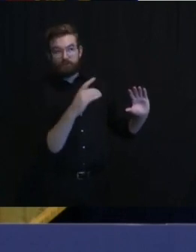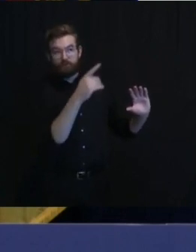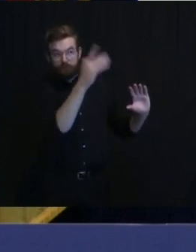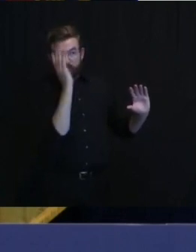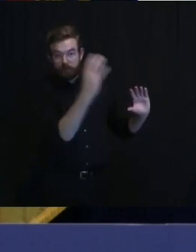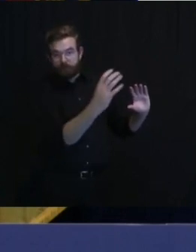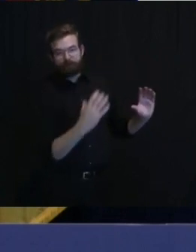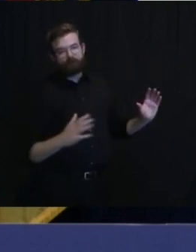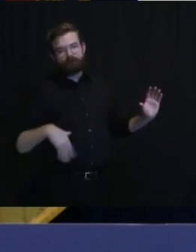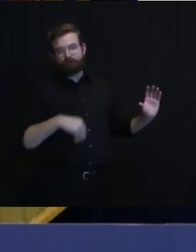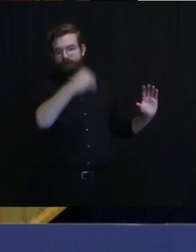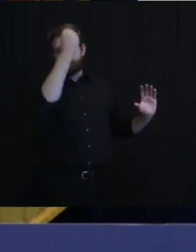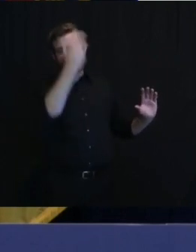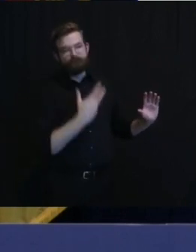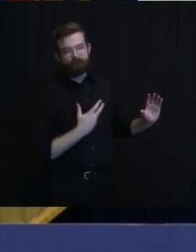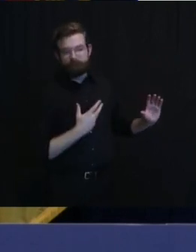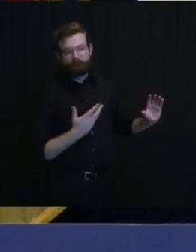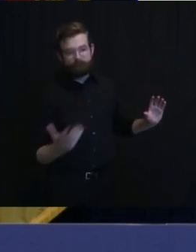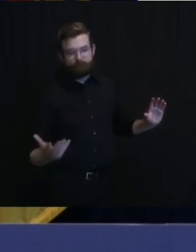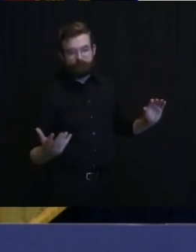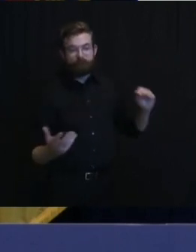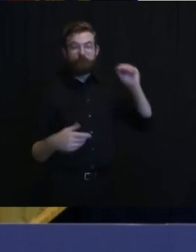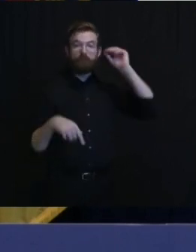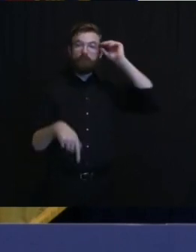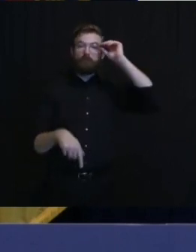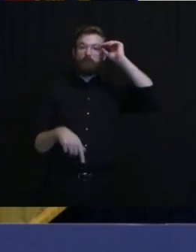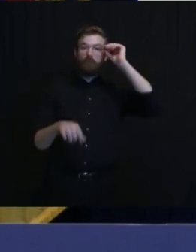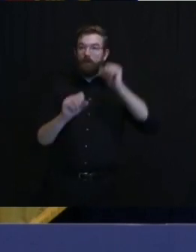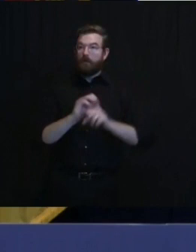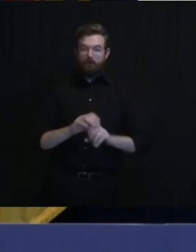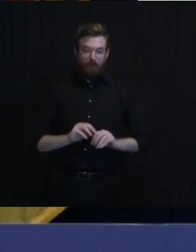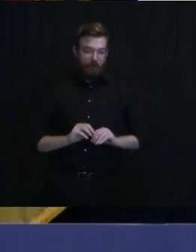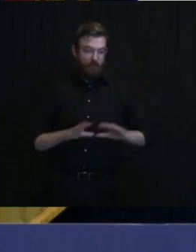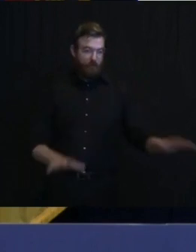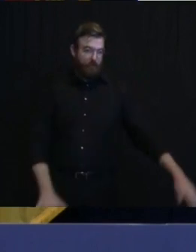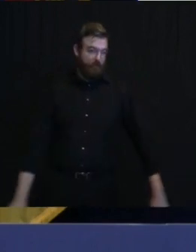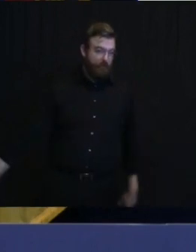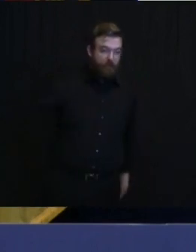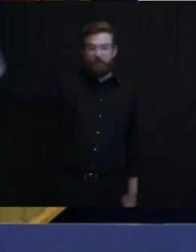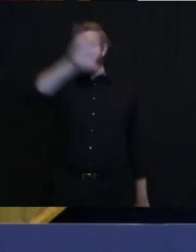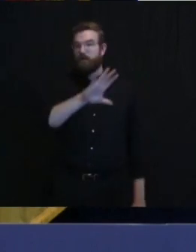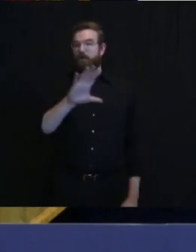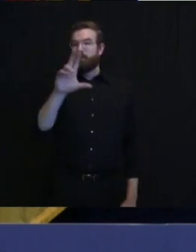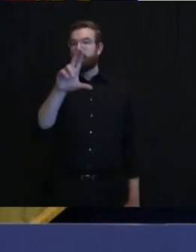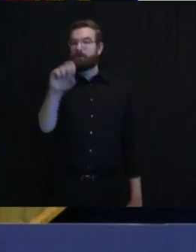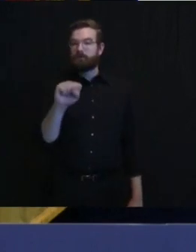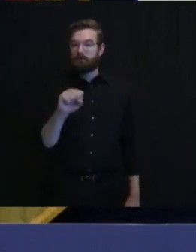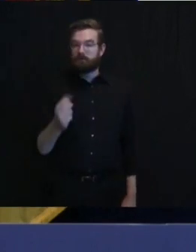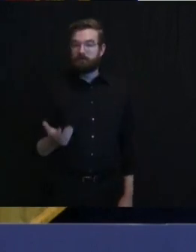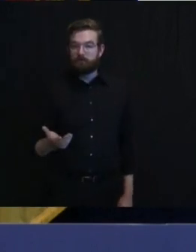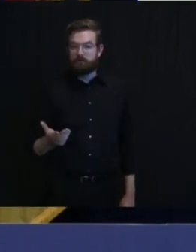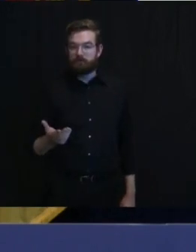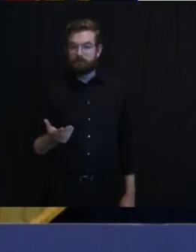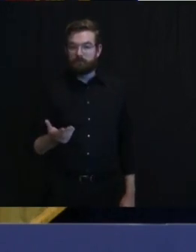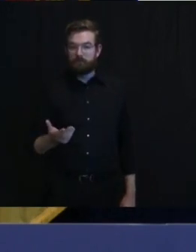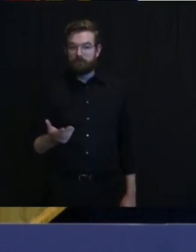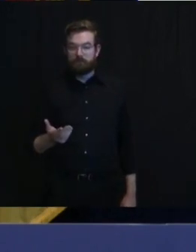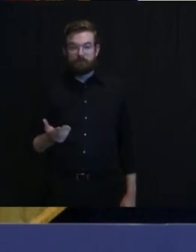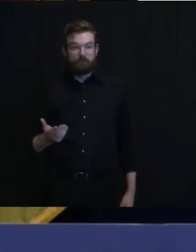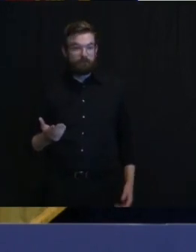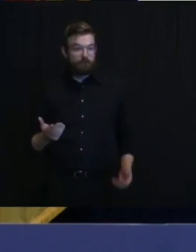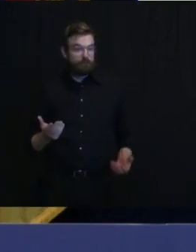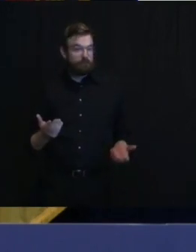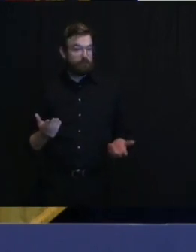something happening is probably, sadly, for all the wrong reasons, going up. But I can't tell you